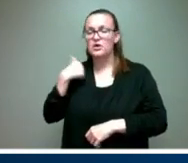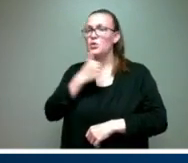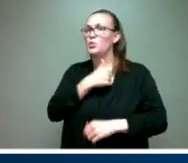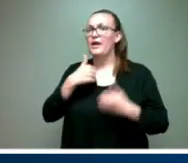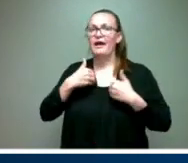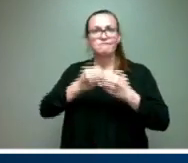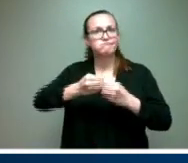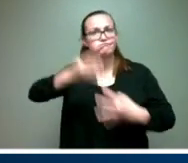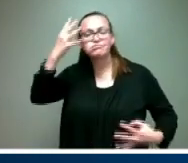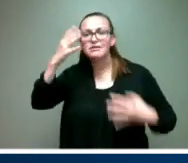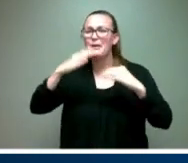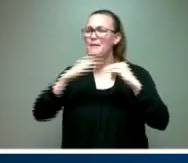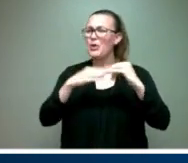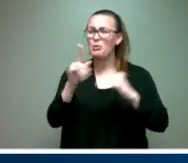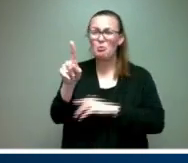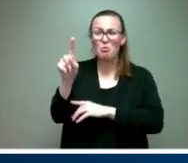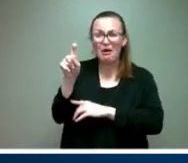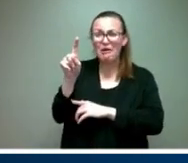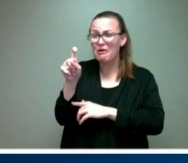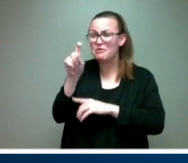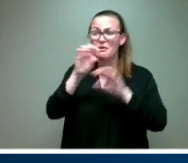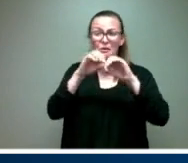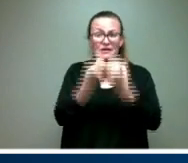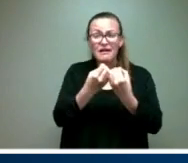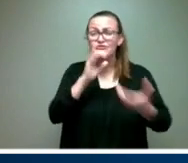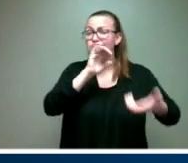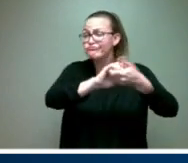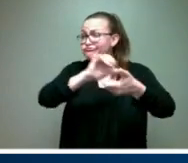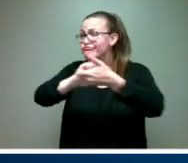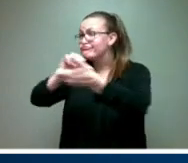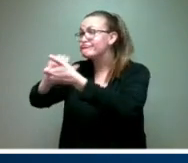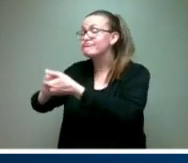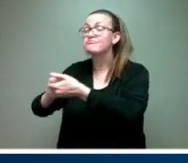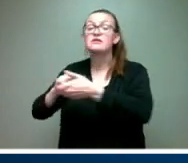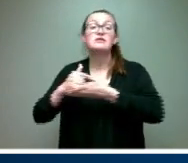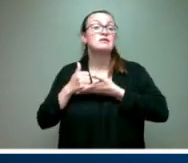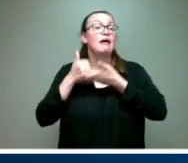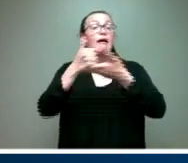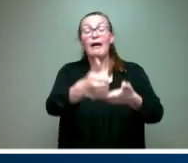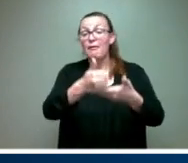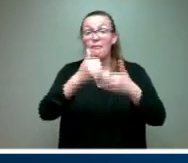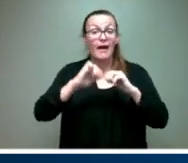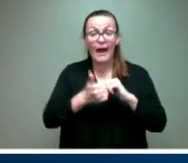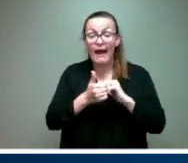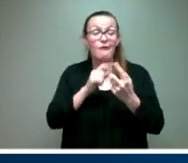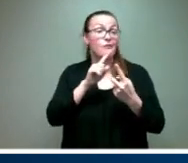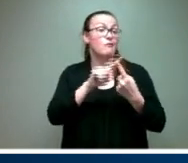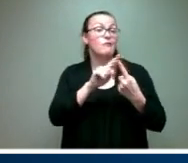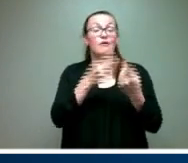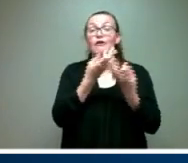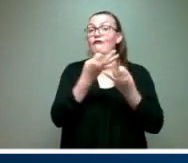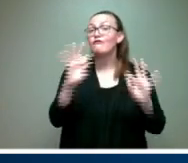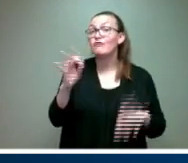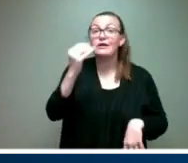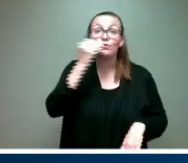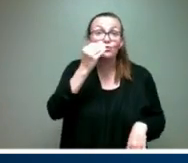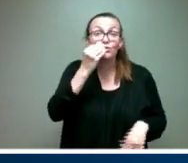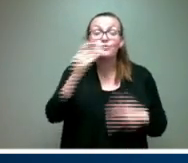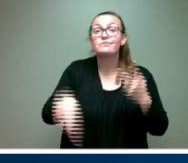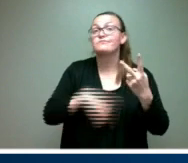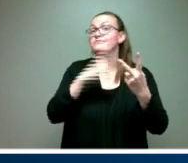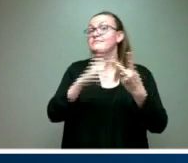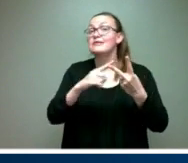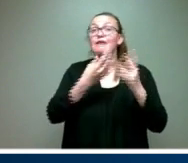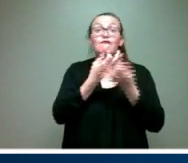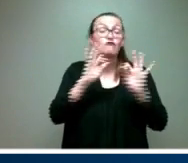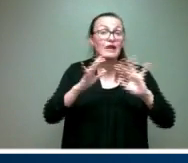with everything from free groceries, free internet, the anxiety